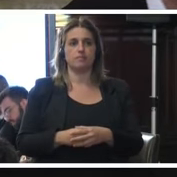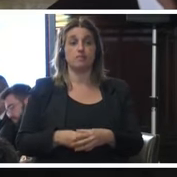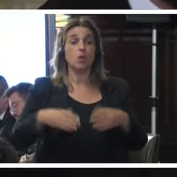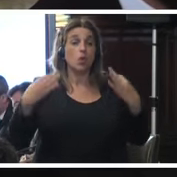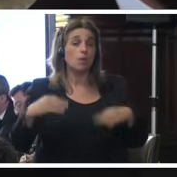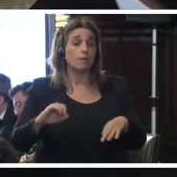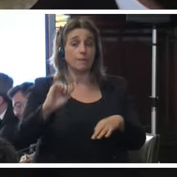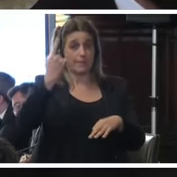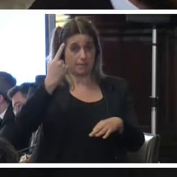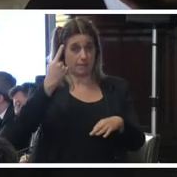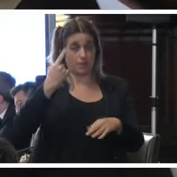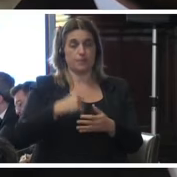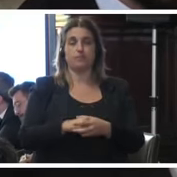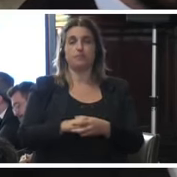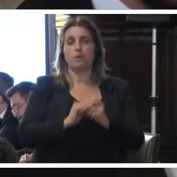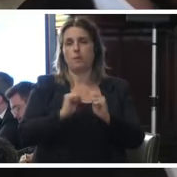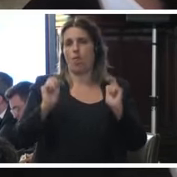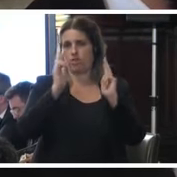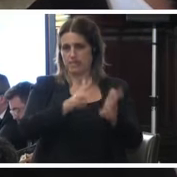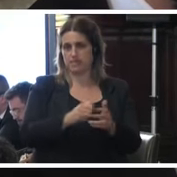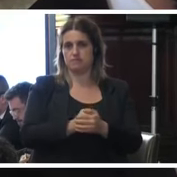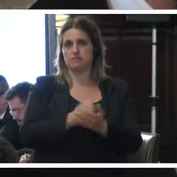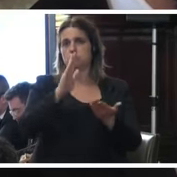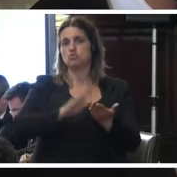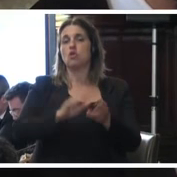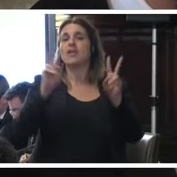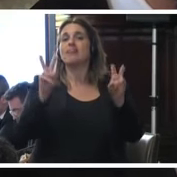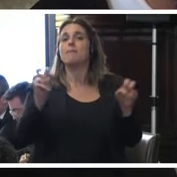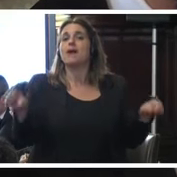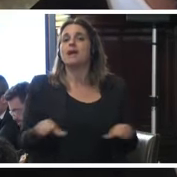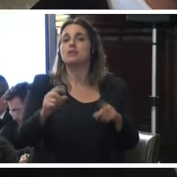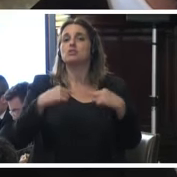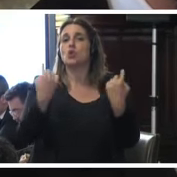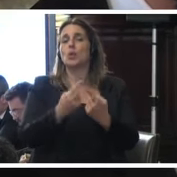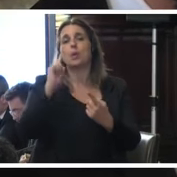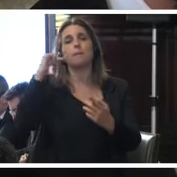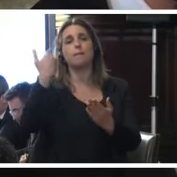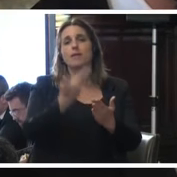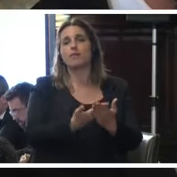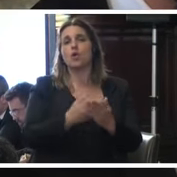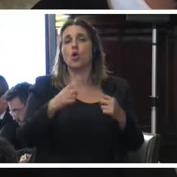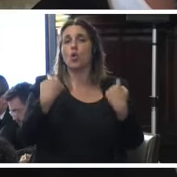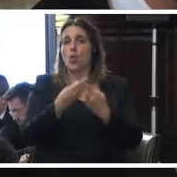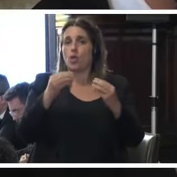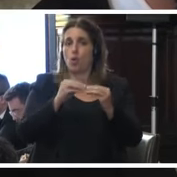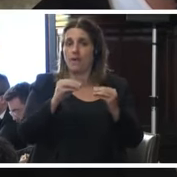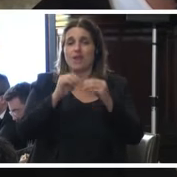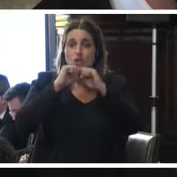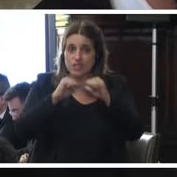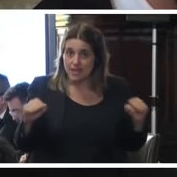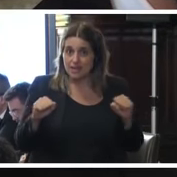First of all, let me address the question asked by our colleague from the Secretariat on the military